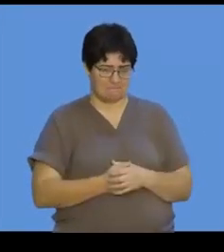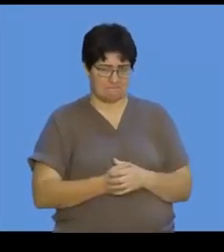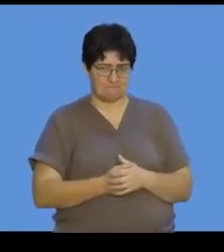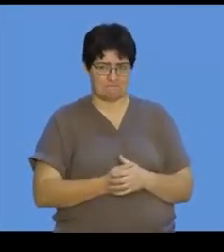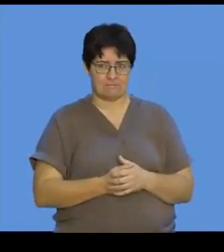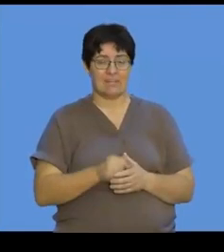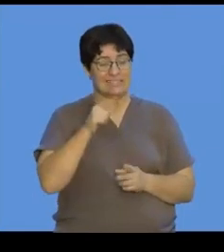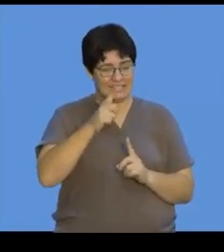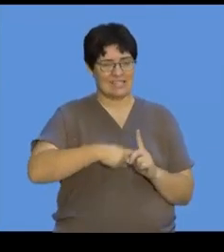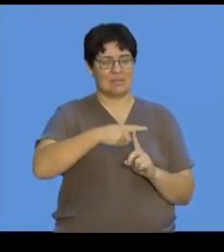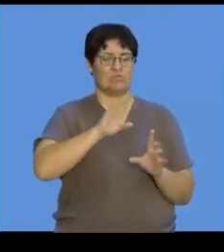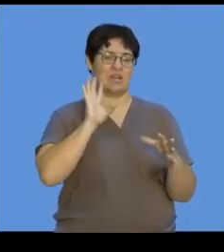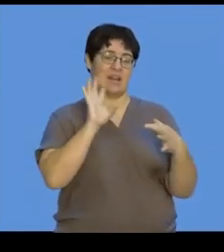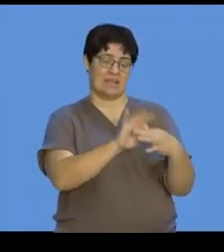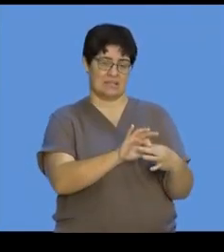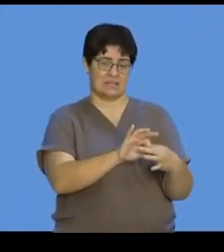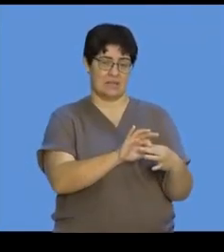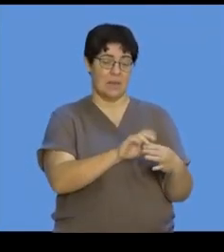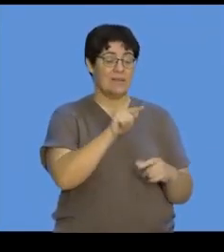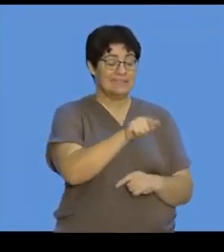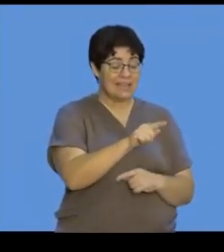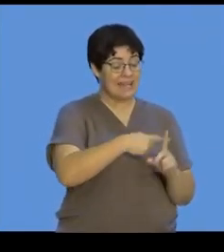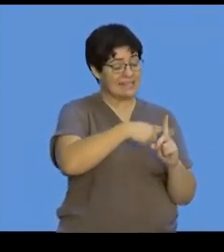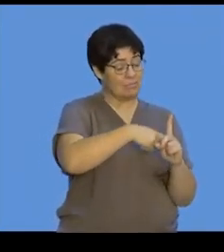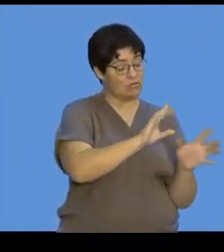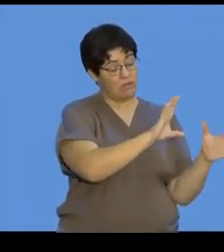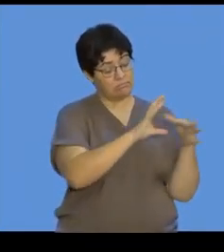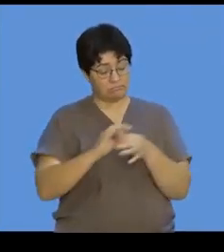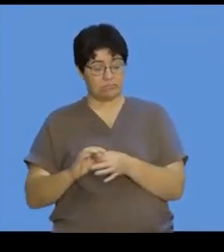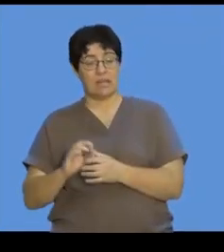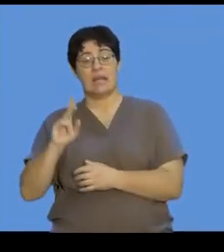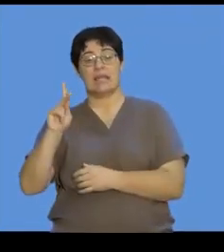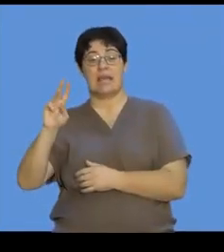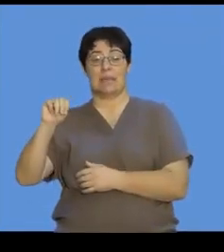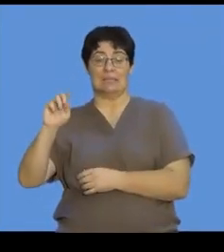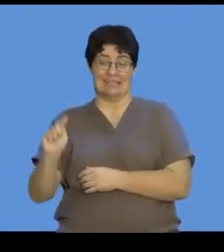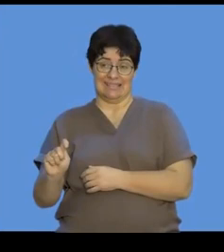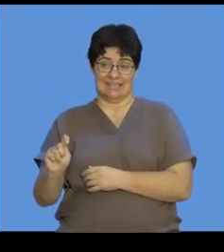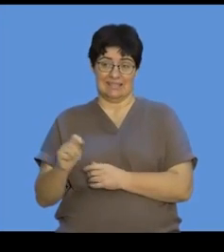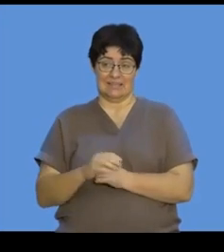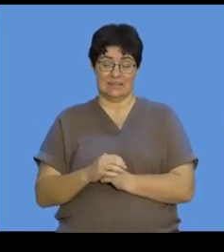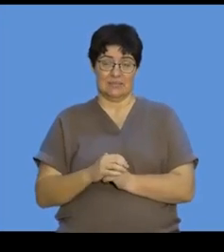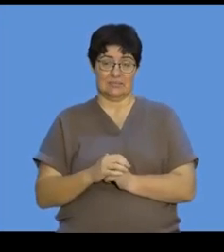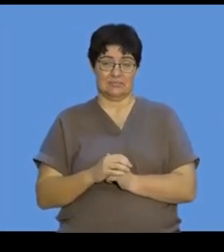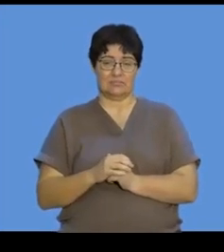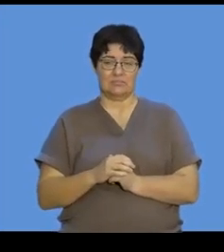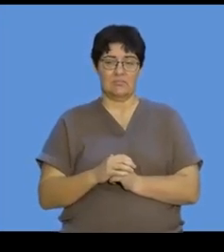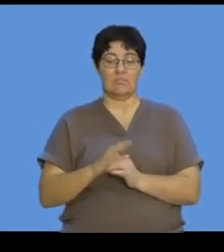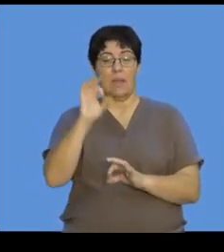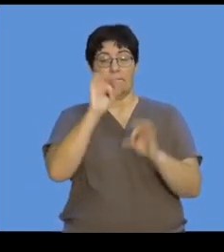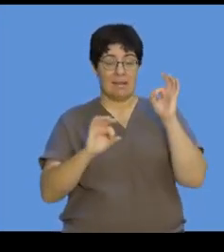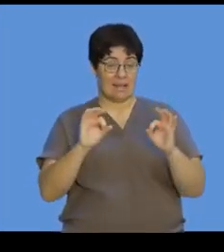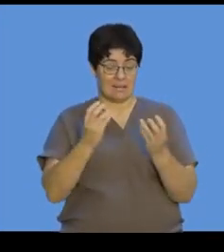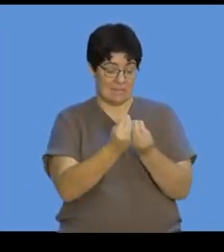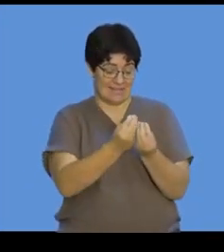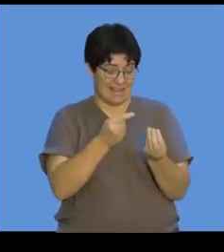temperature is all about. But with respect to the kinetic molecular theory, okay, particles of matter are always